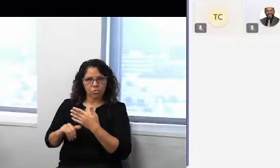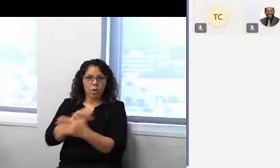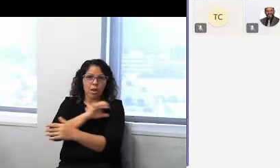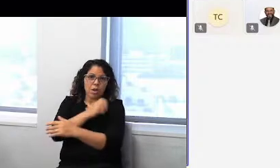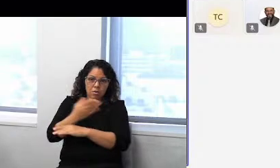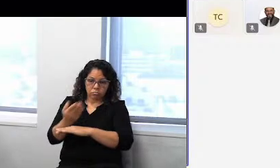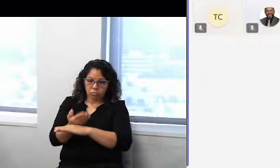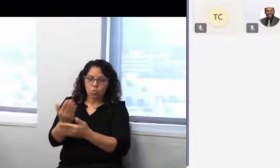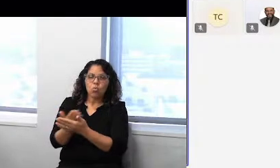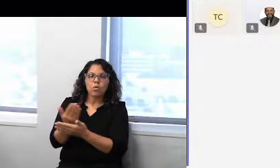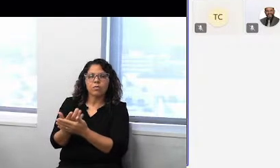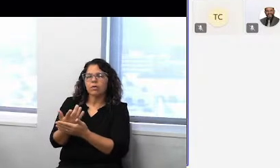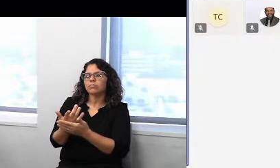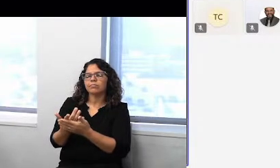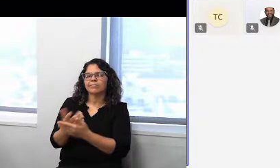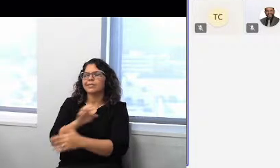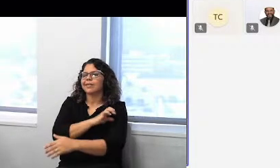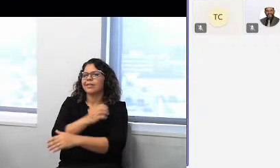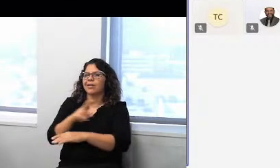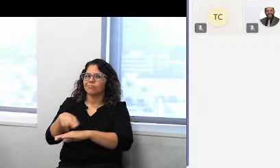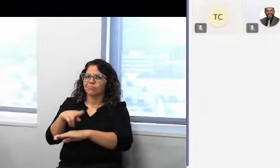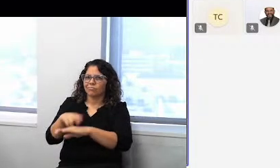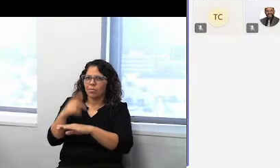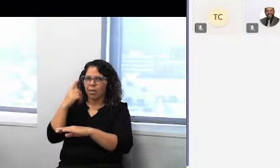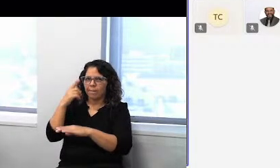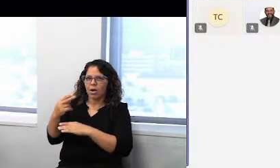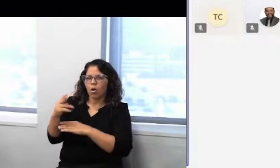that transformer into the system